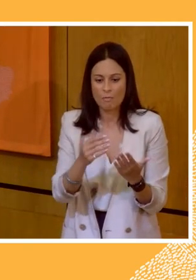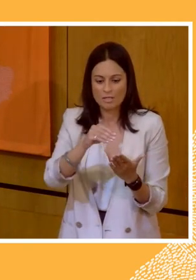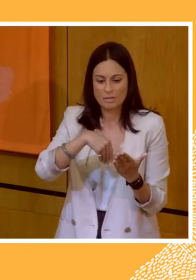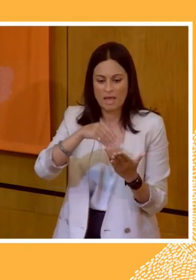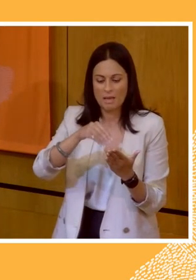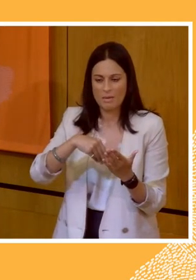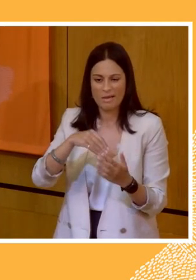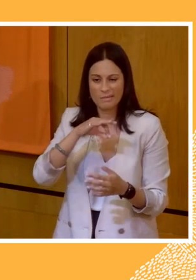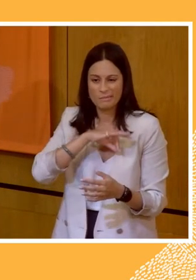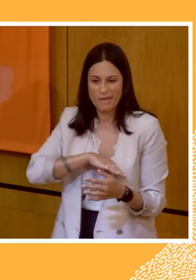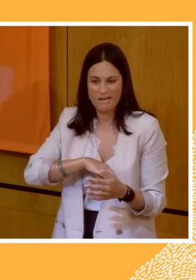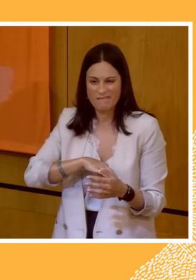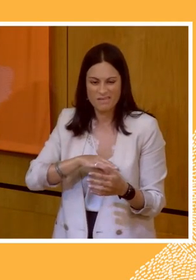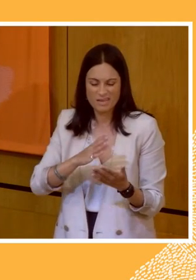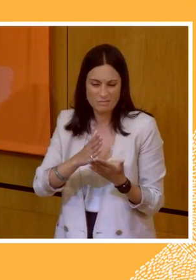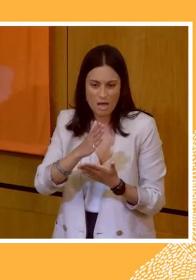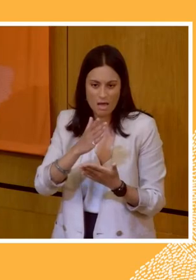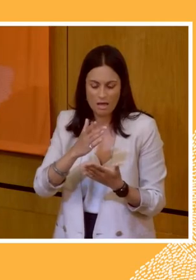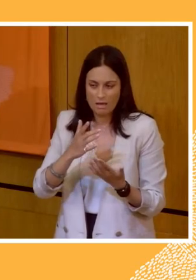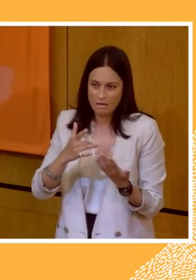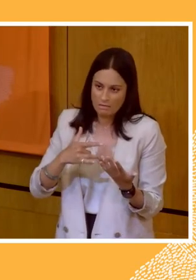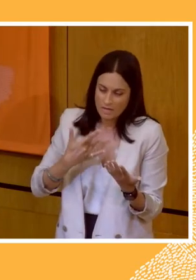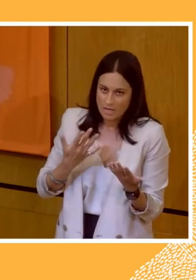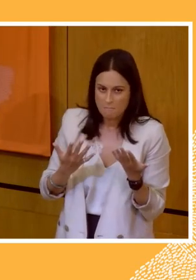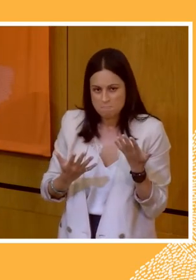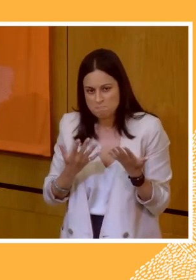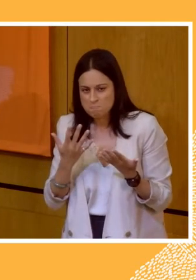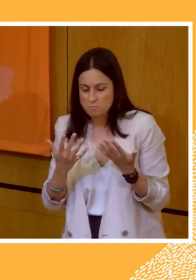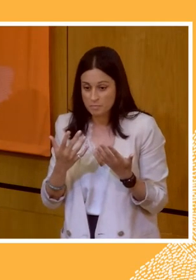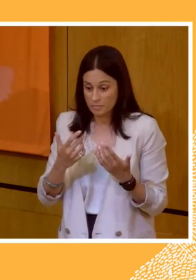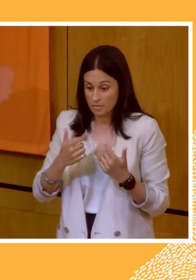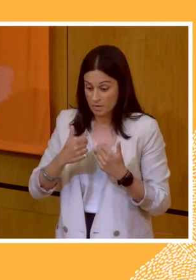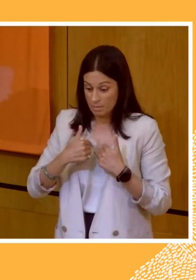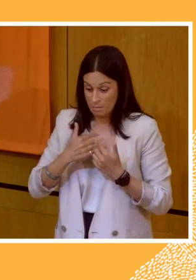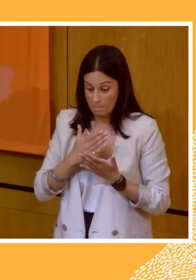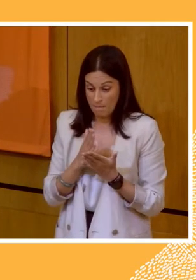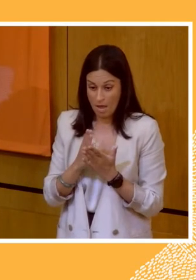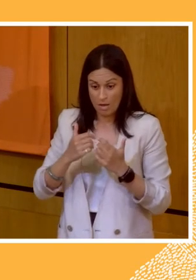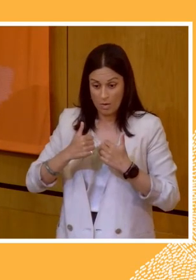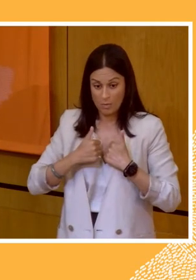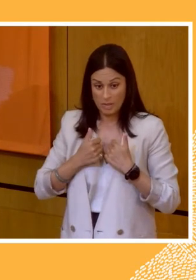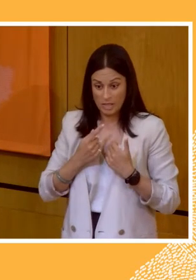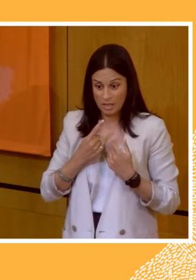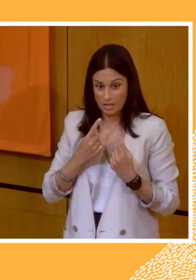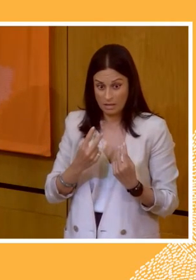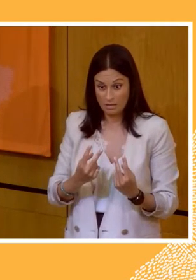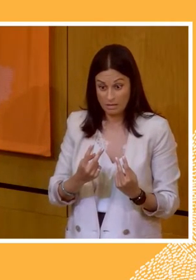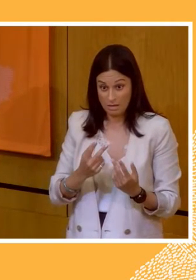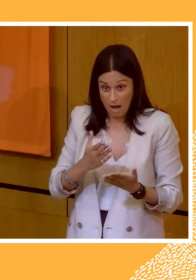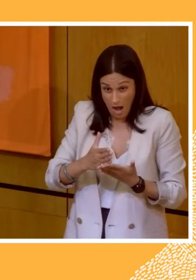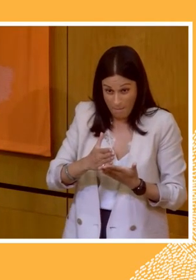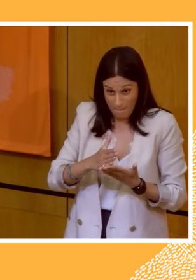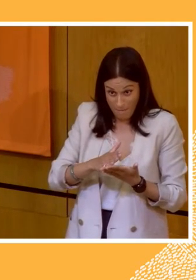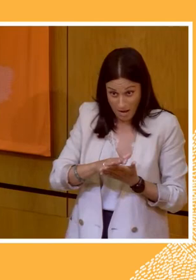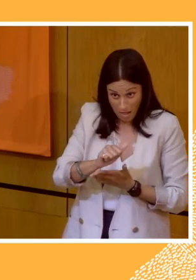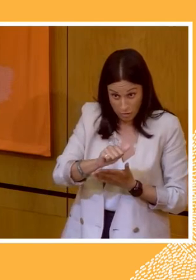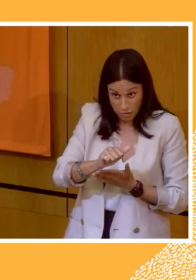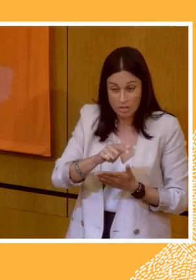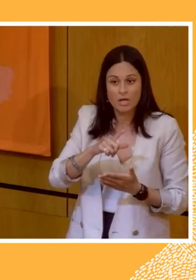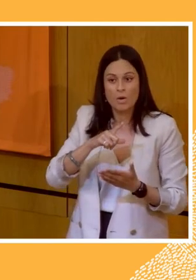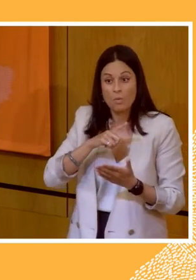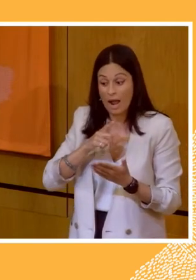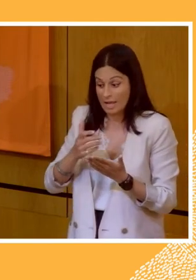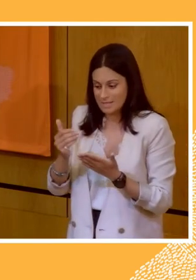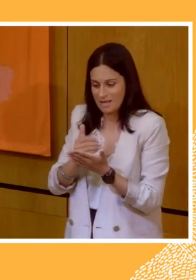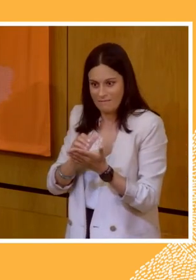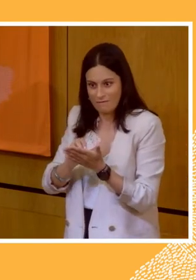not benefit us directly, and we feel, maybe is it part of that? Are we selling our culture to earn a